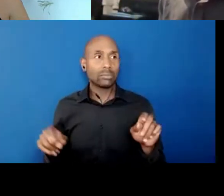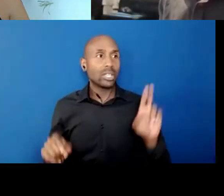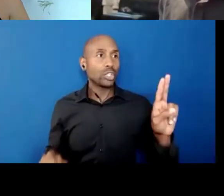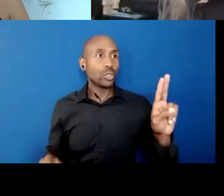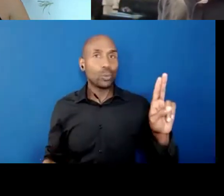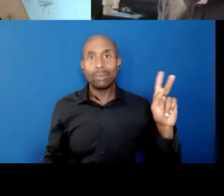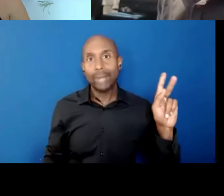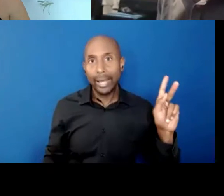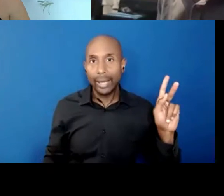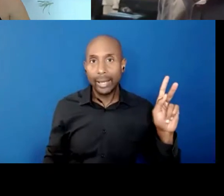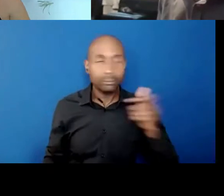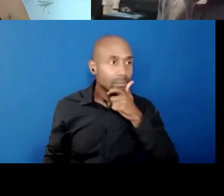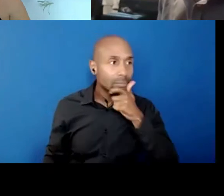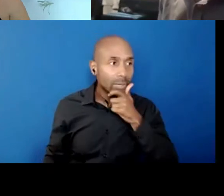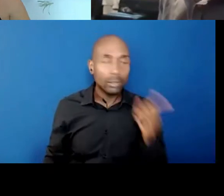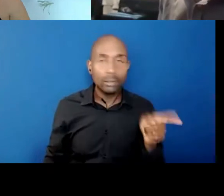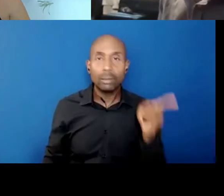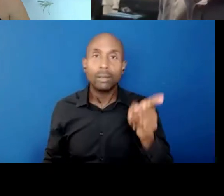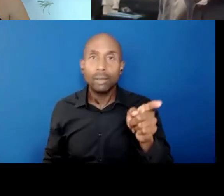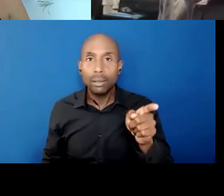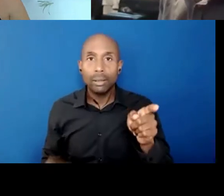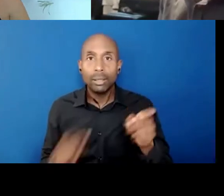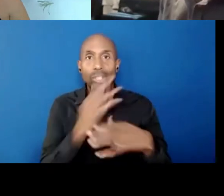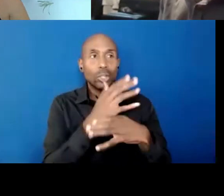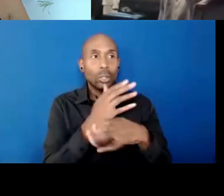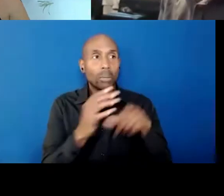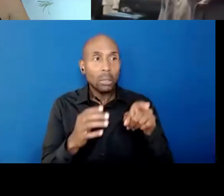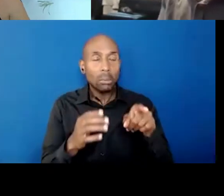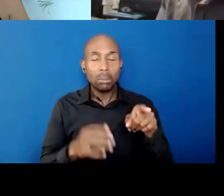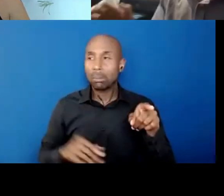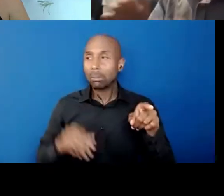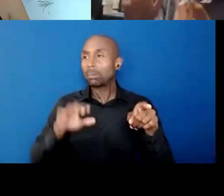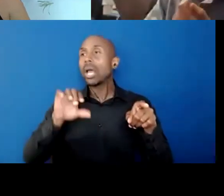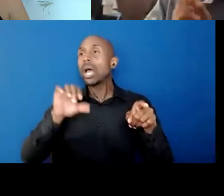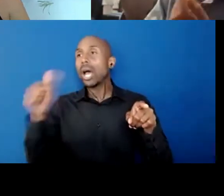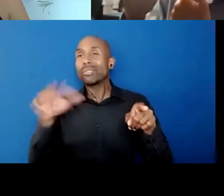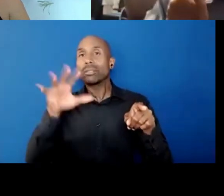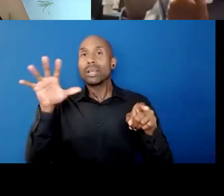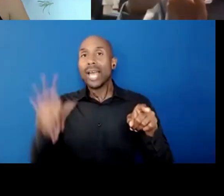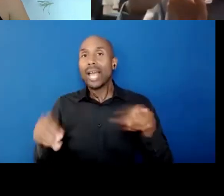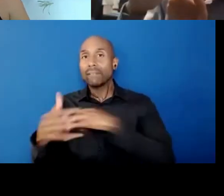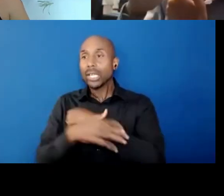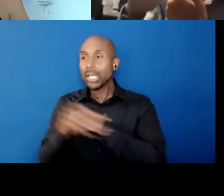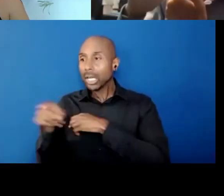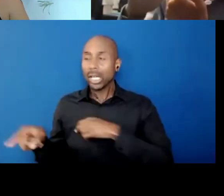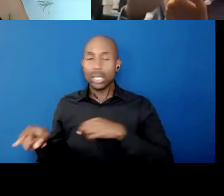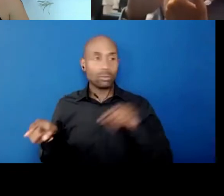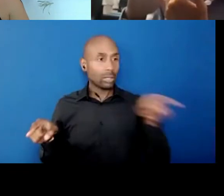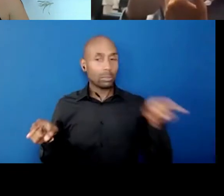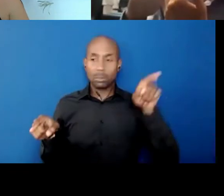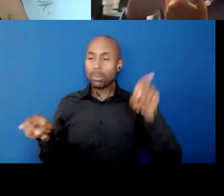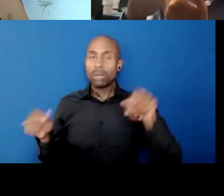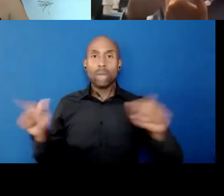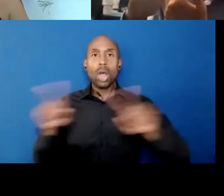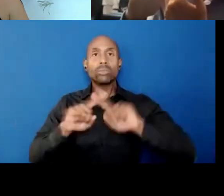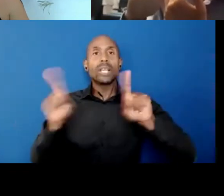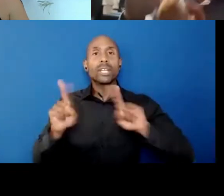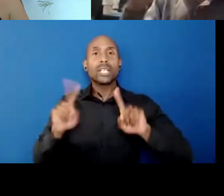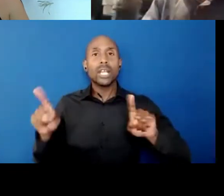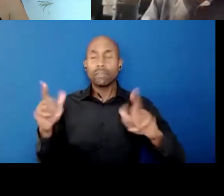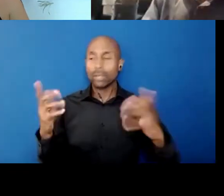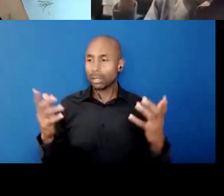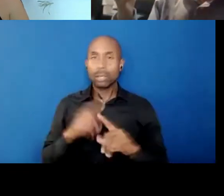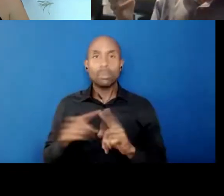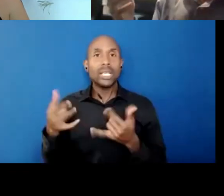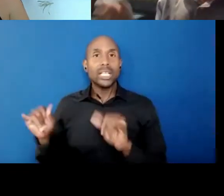for outgoing and you know, open-minded folks to have really meaningful and